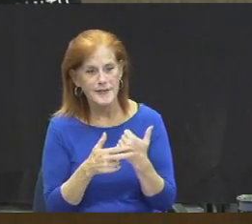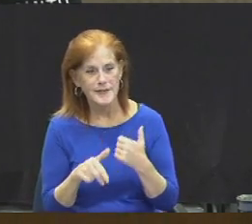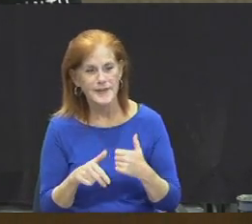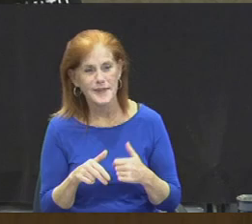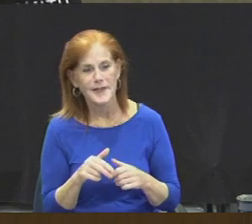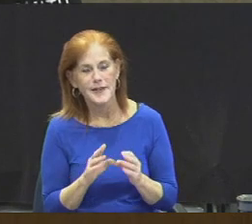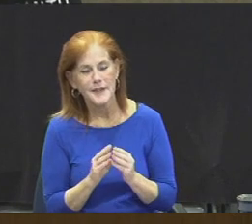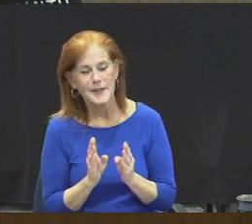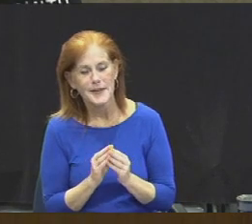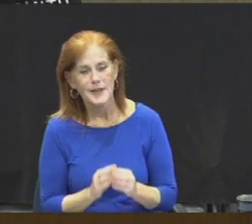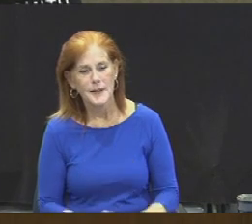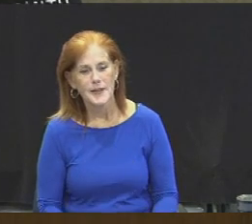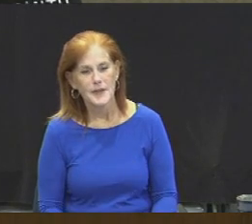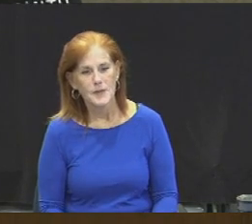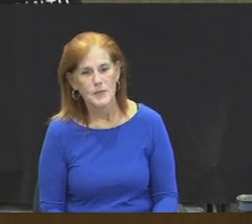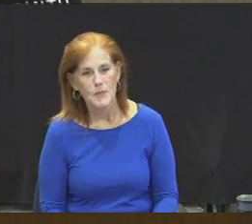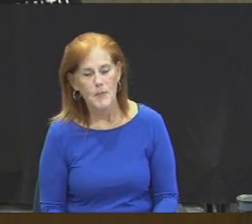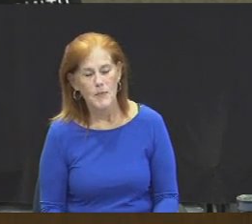And